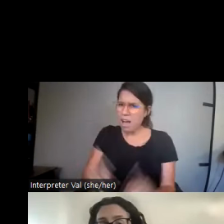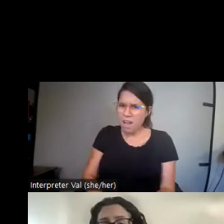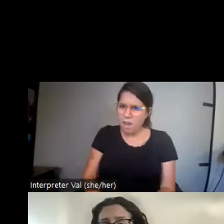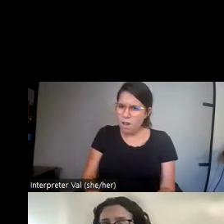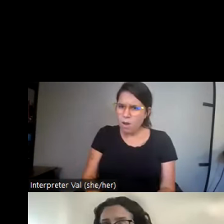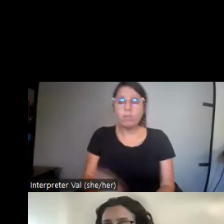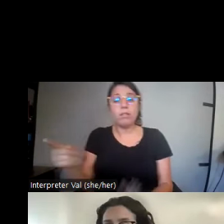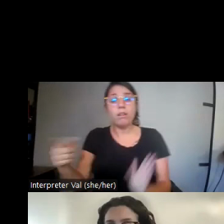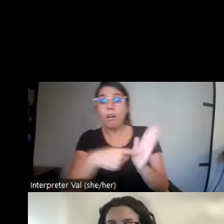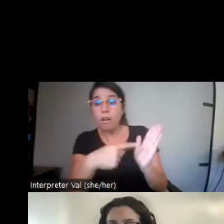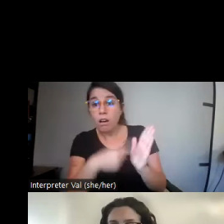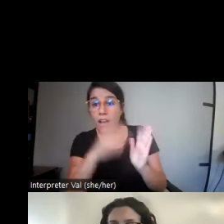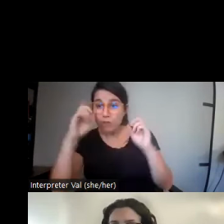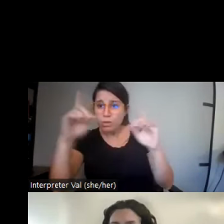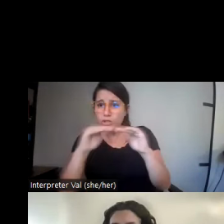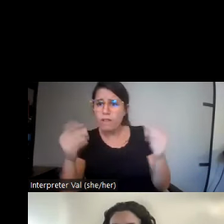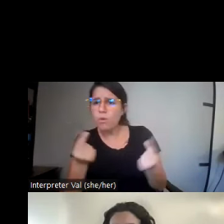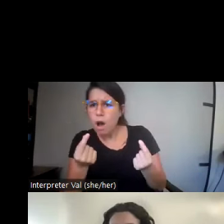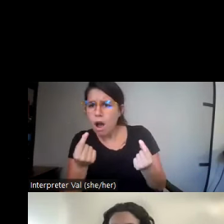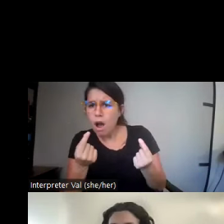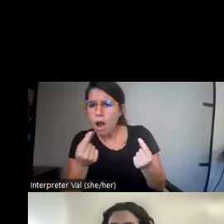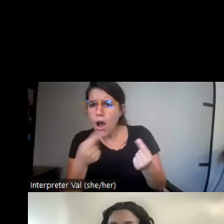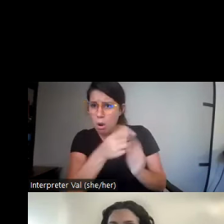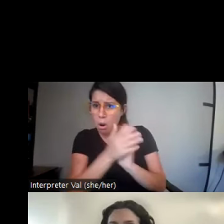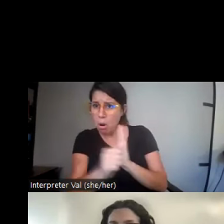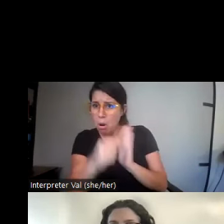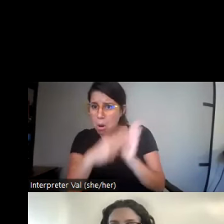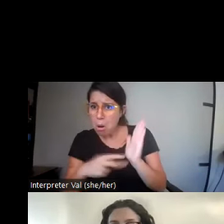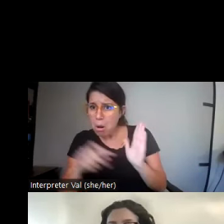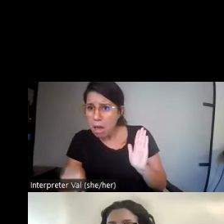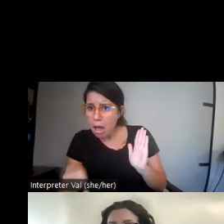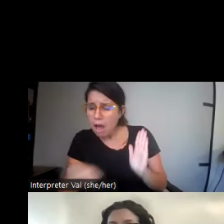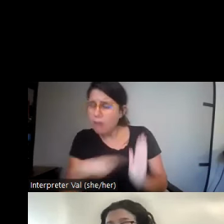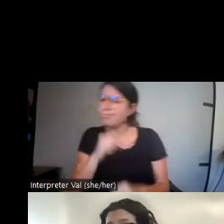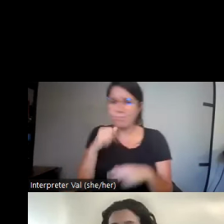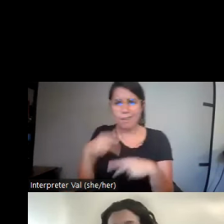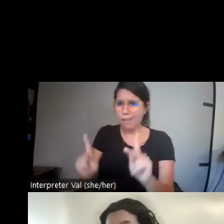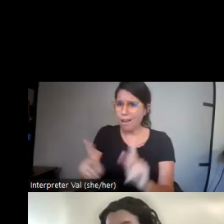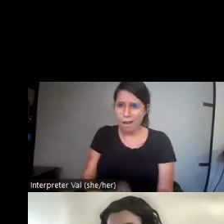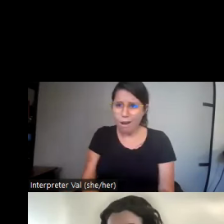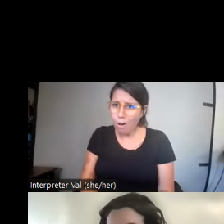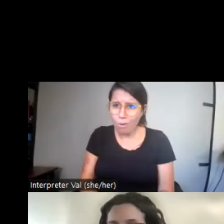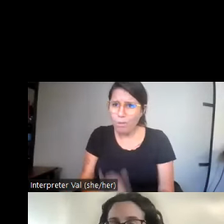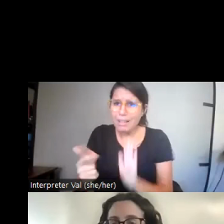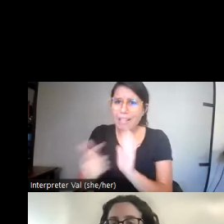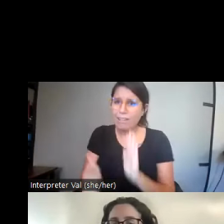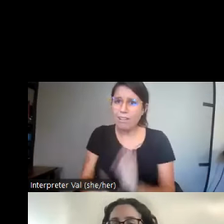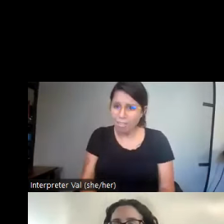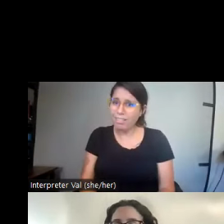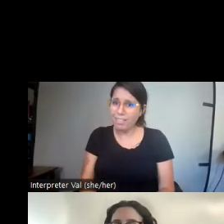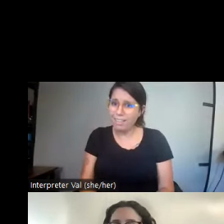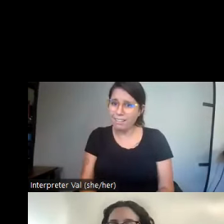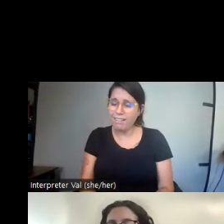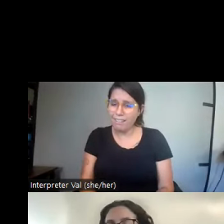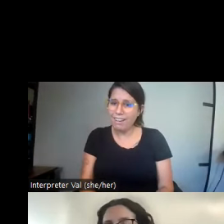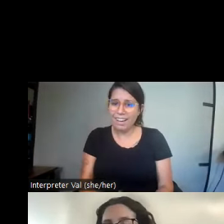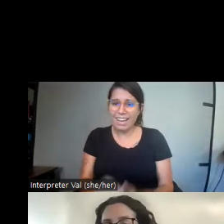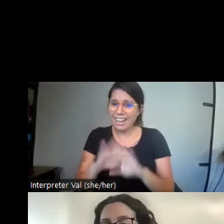or about their level of education or competency. And this is illegal. And